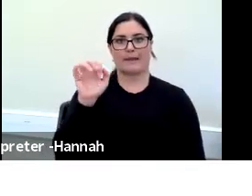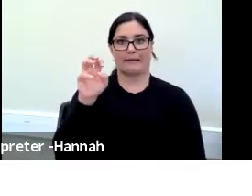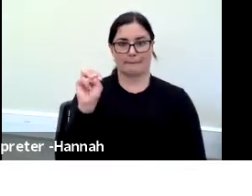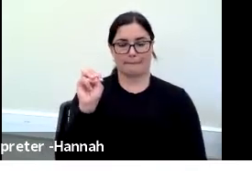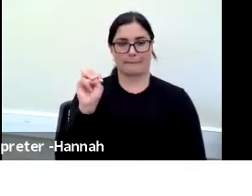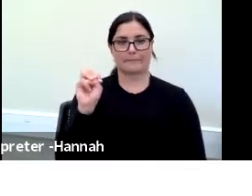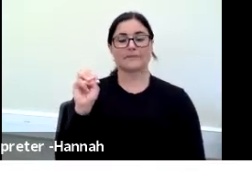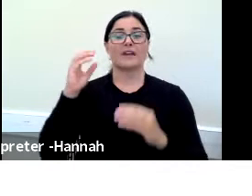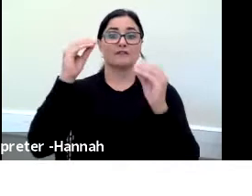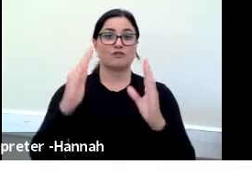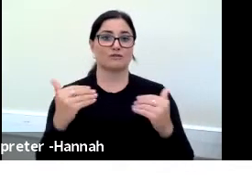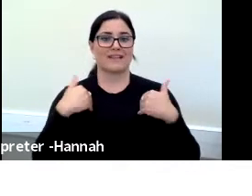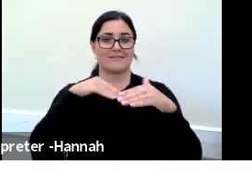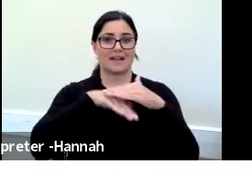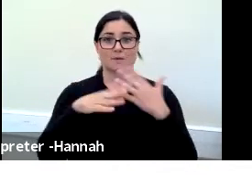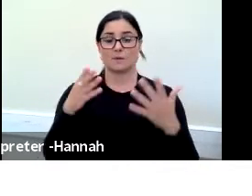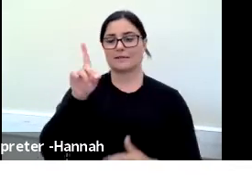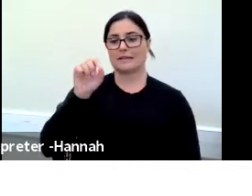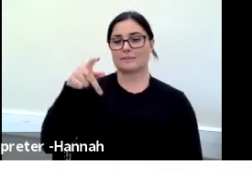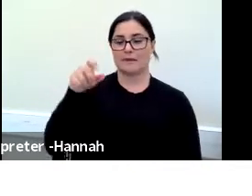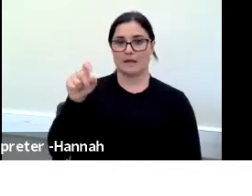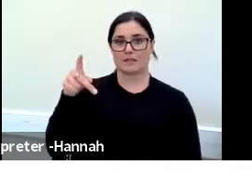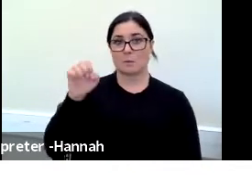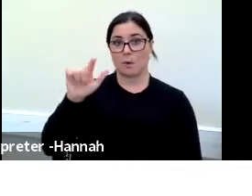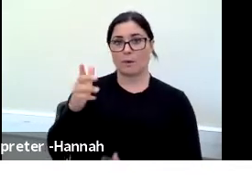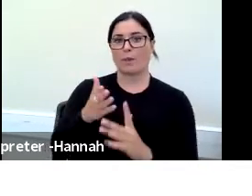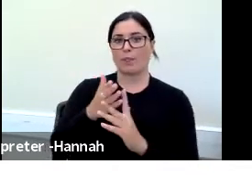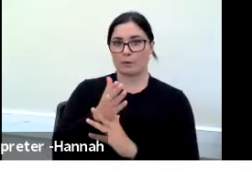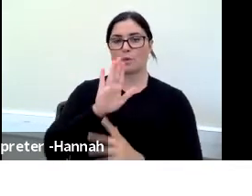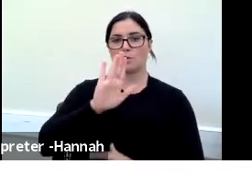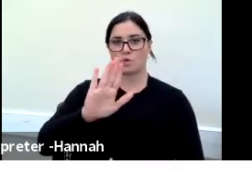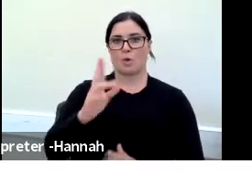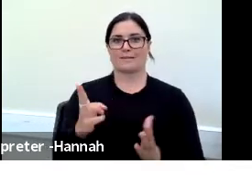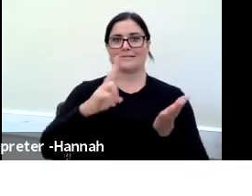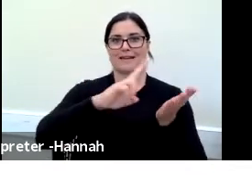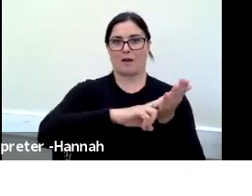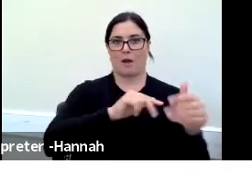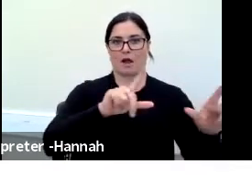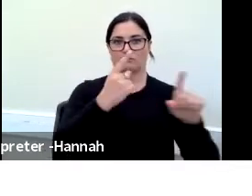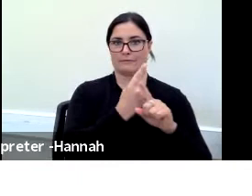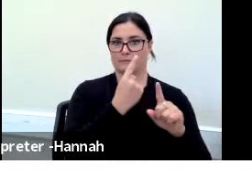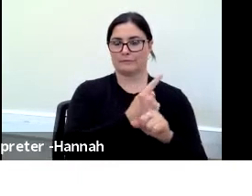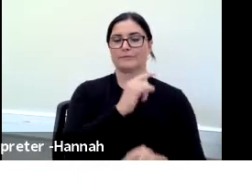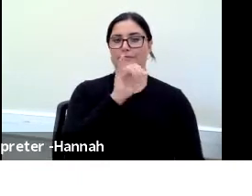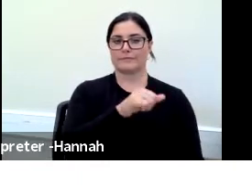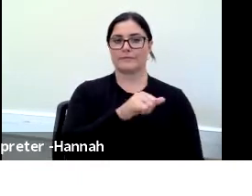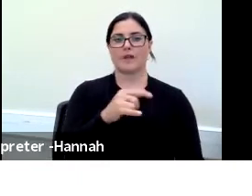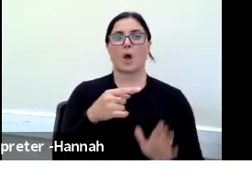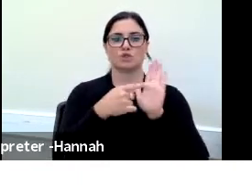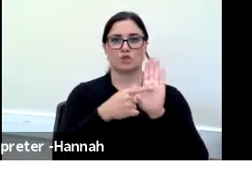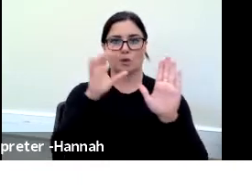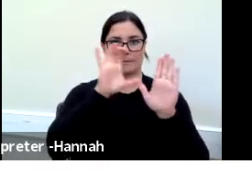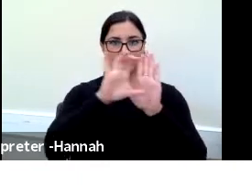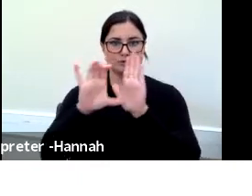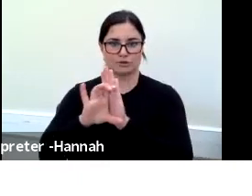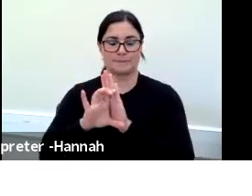also have access to the DSPS AIM portal through their single sign-on. Next slide, and we can show you what that looks like.